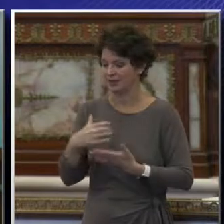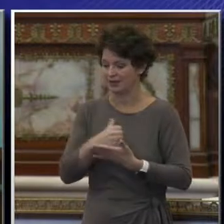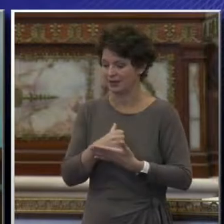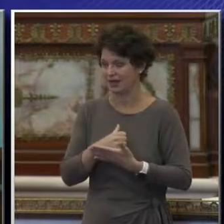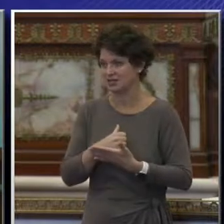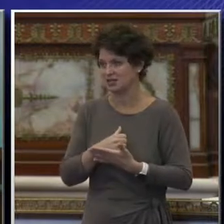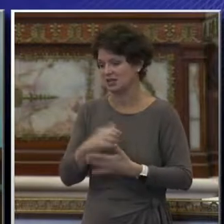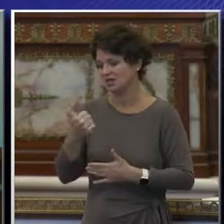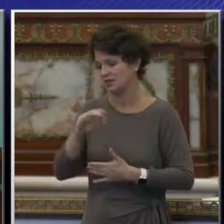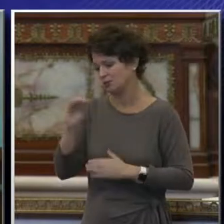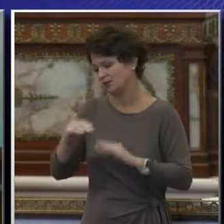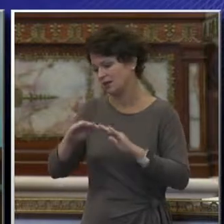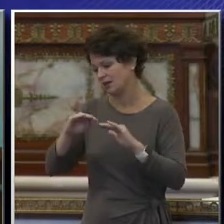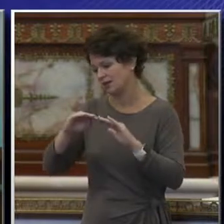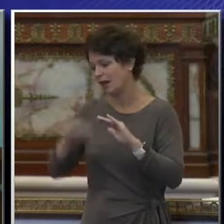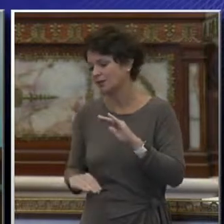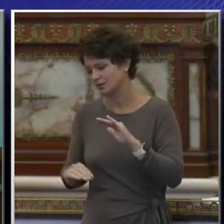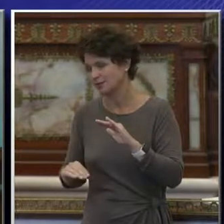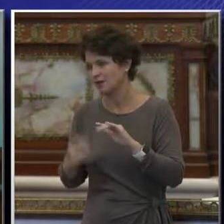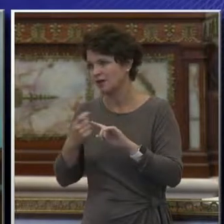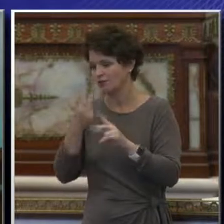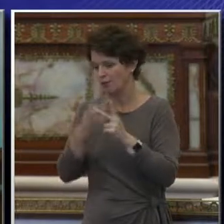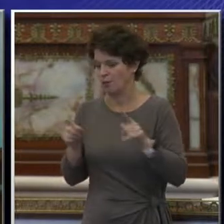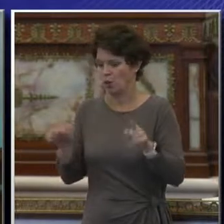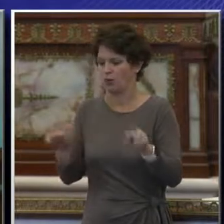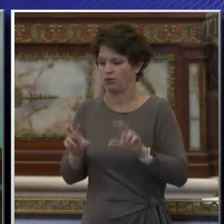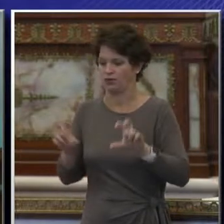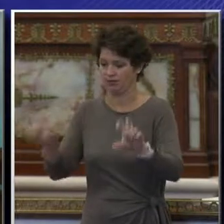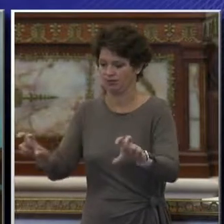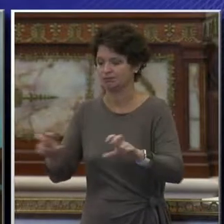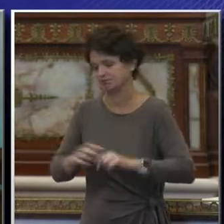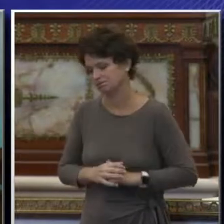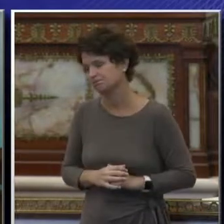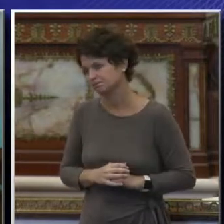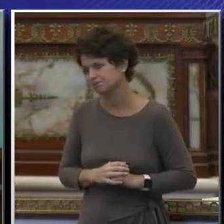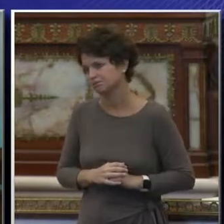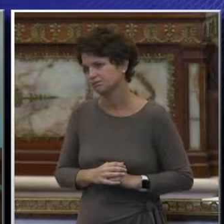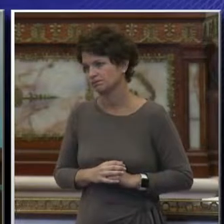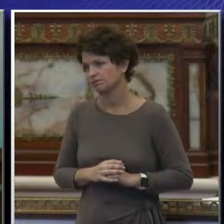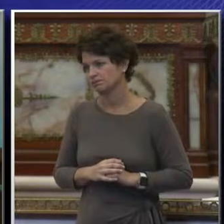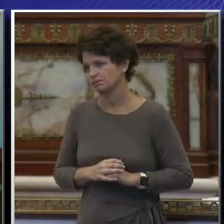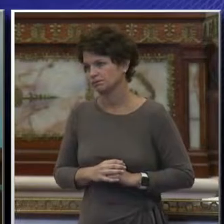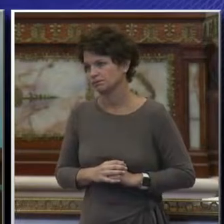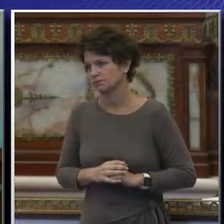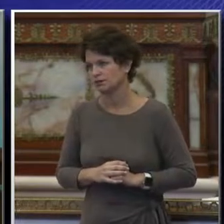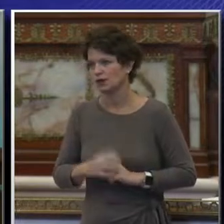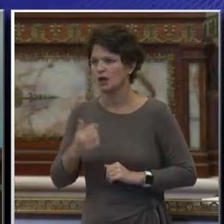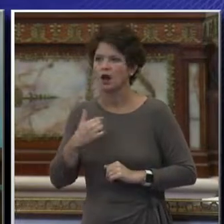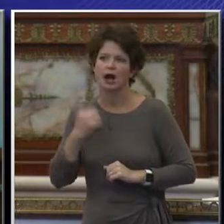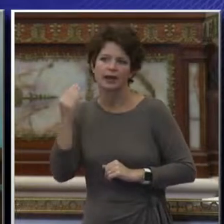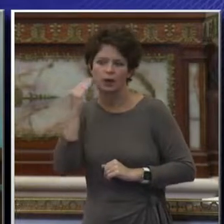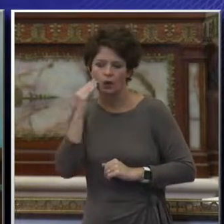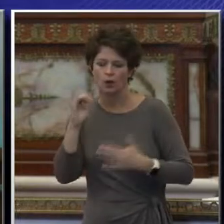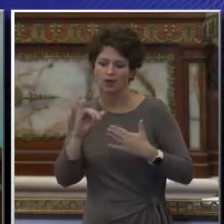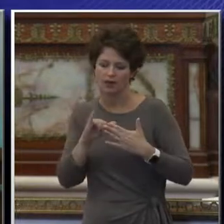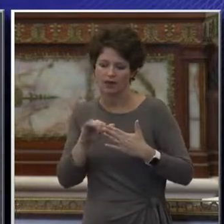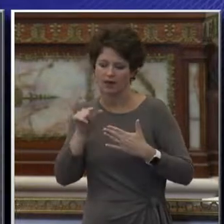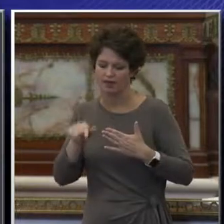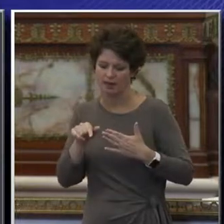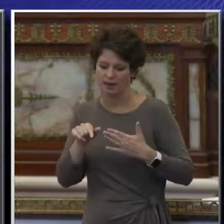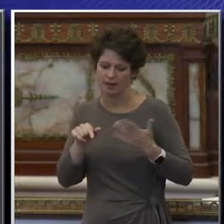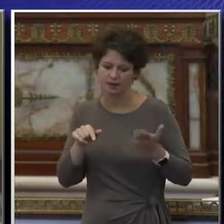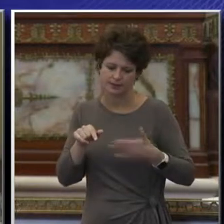effectively 10% less for both those bodies. And I know that this